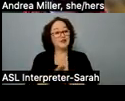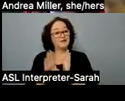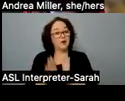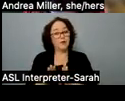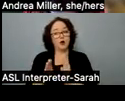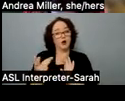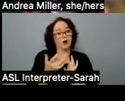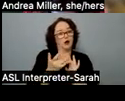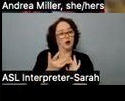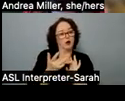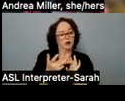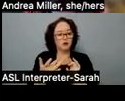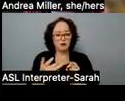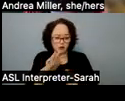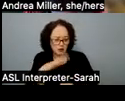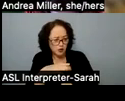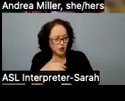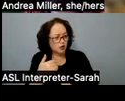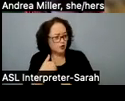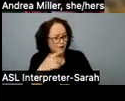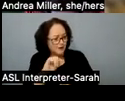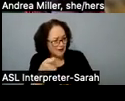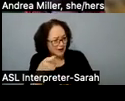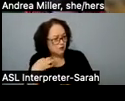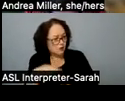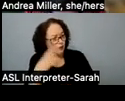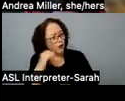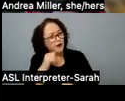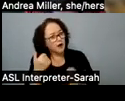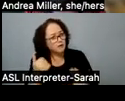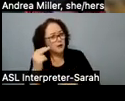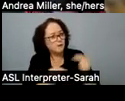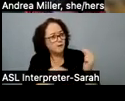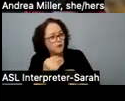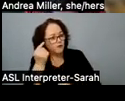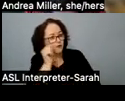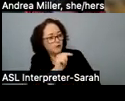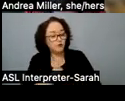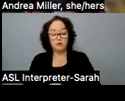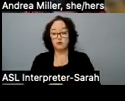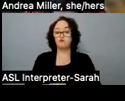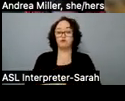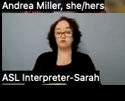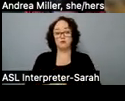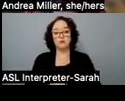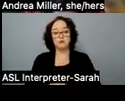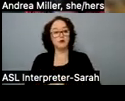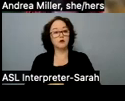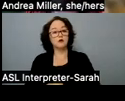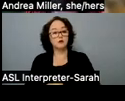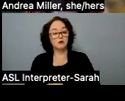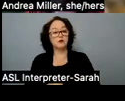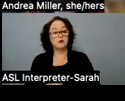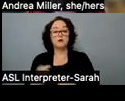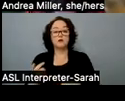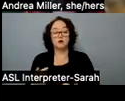tax credits. Let's build some units with them. So those first 48 units we wanted across the state. It's a